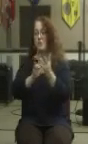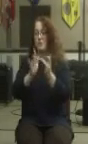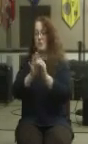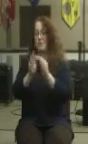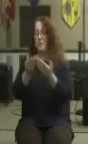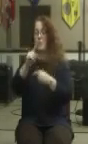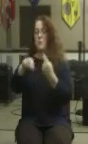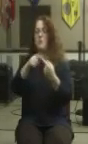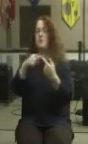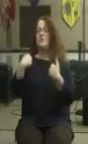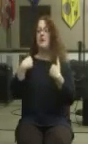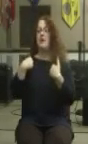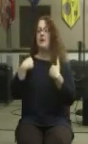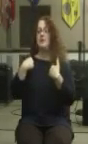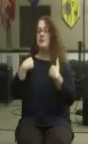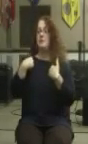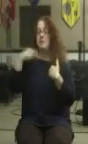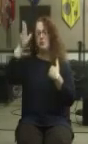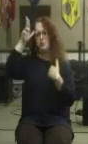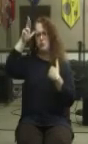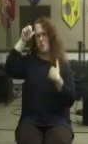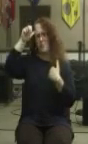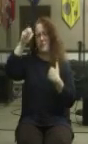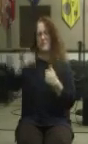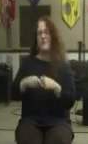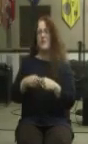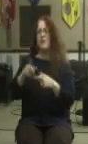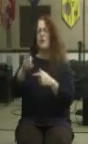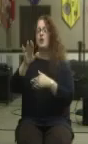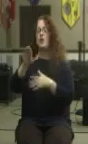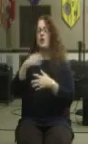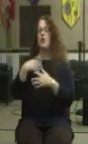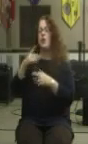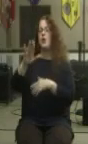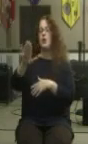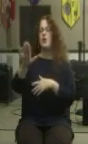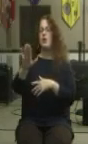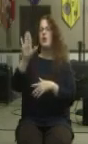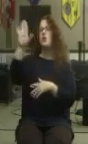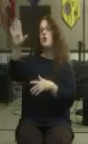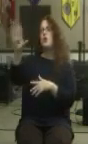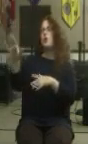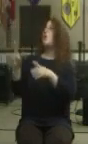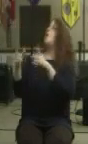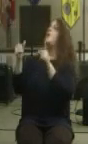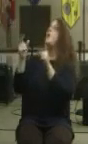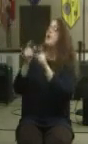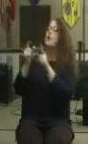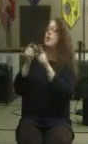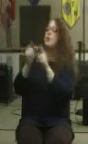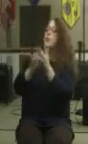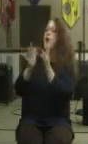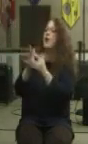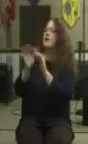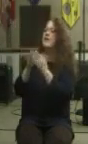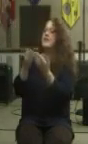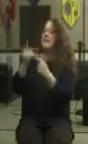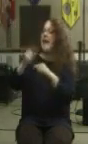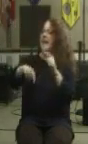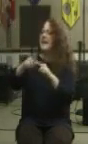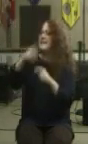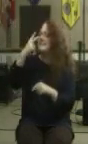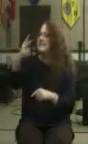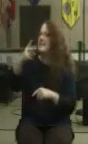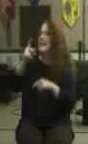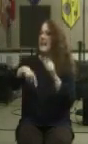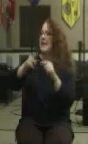use scriptures even when we're trying to be stubborn. Thy word is a lamp unto my feet. I can't see it.